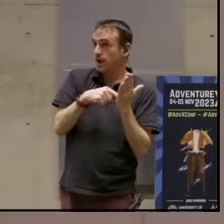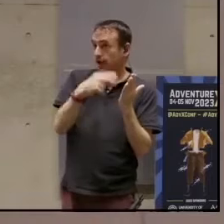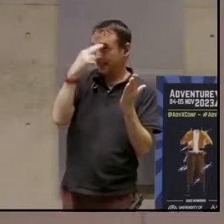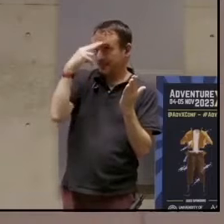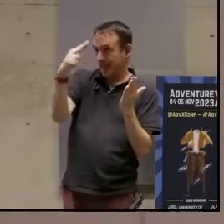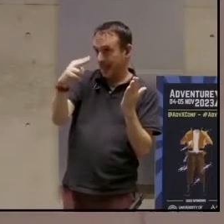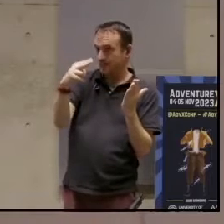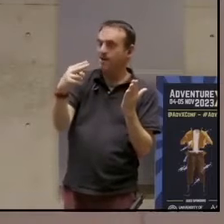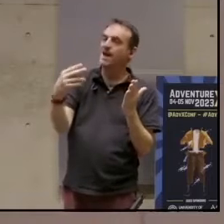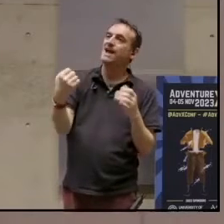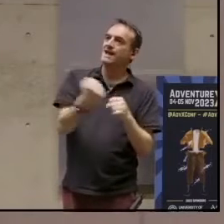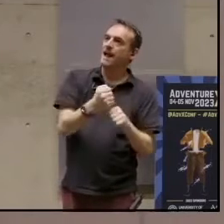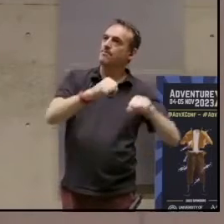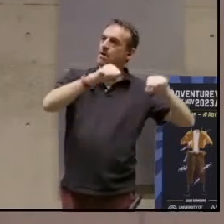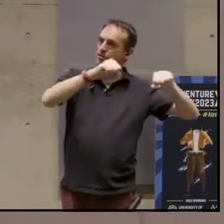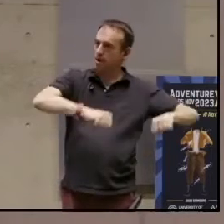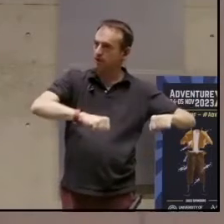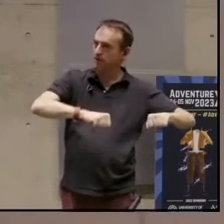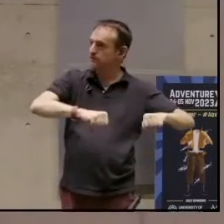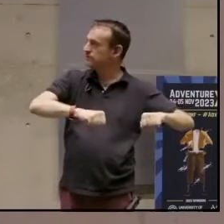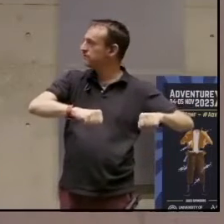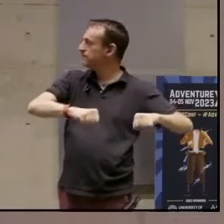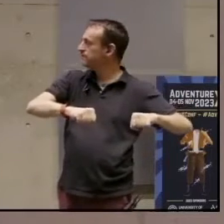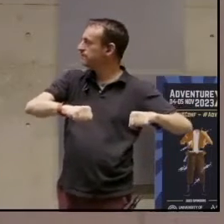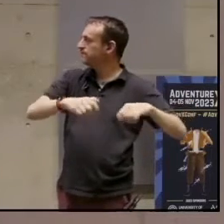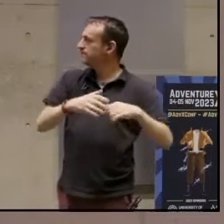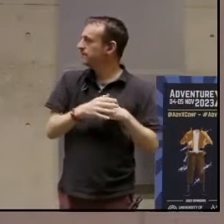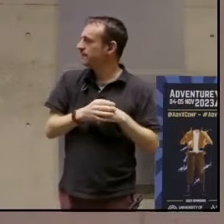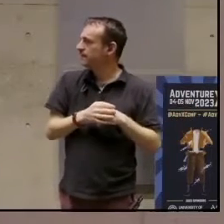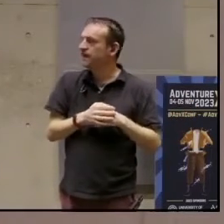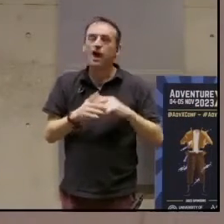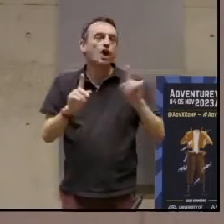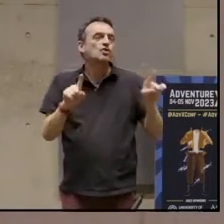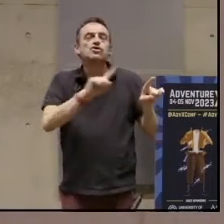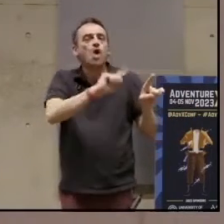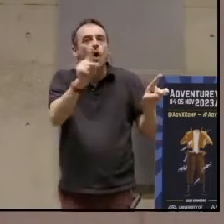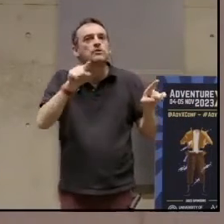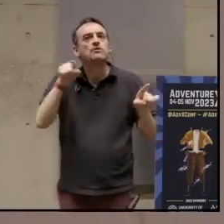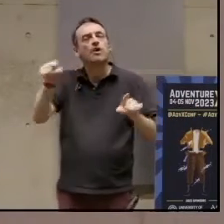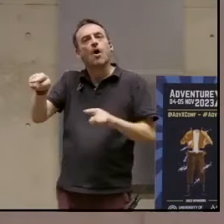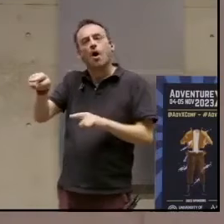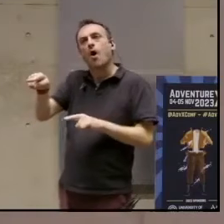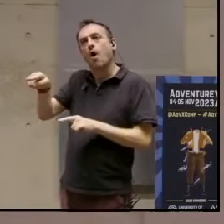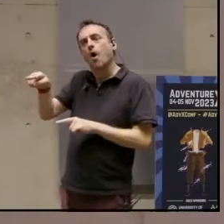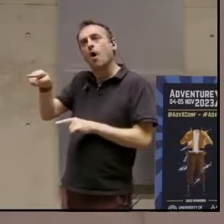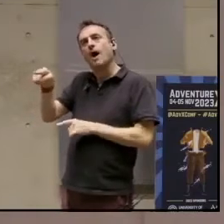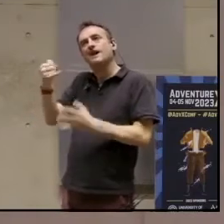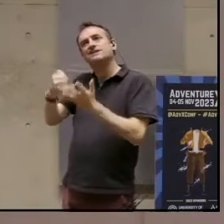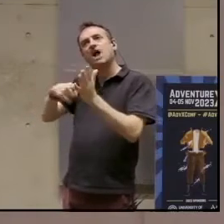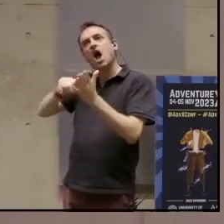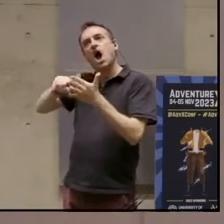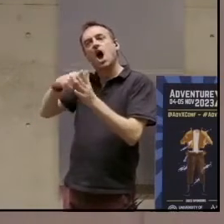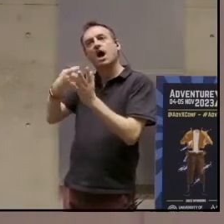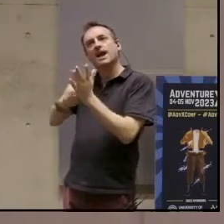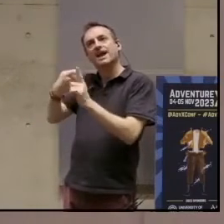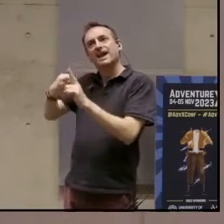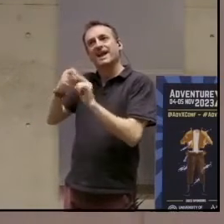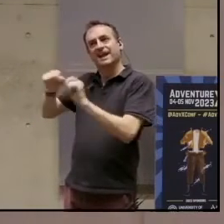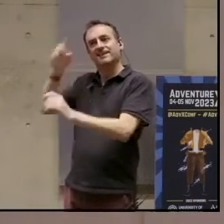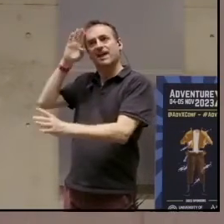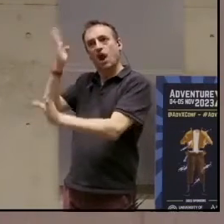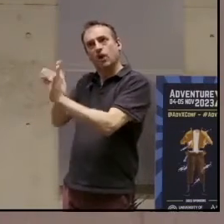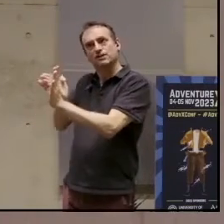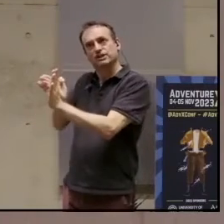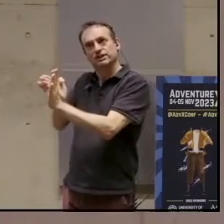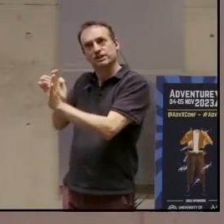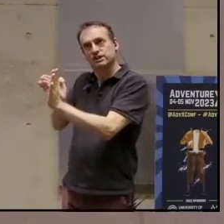of Thrones, not like what the fuck is happening in Ned Stark's head. Right? So much so that at the end of season